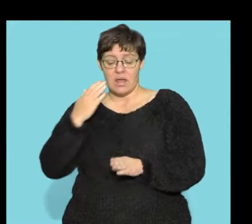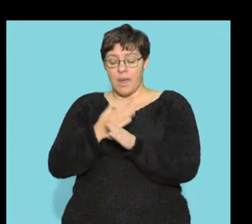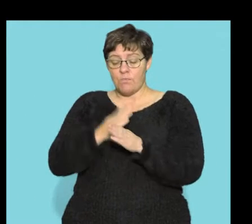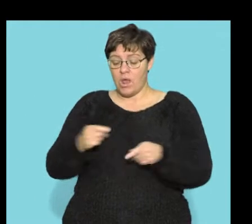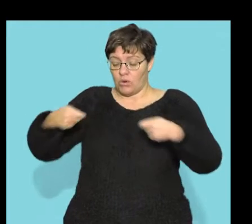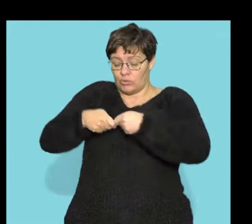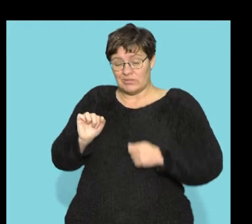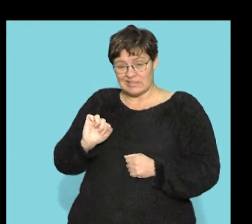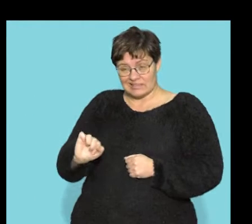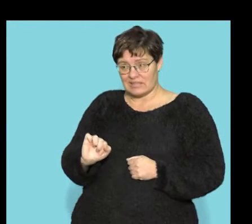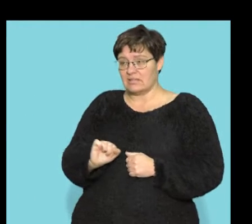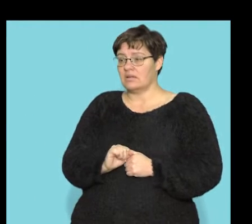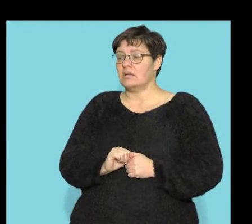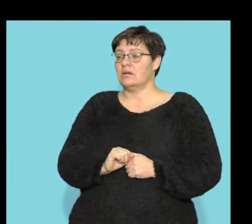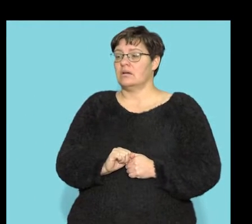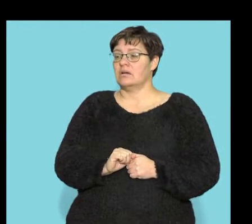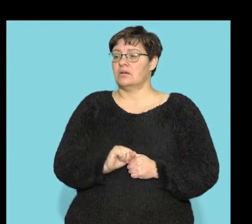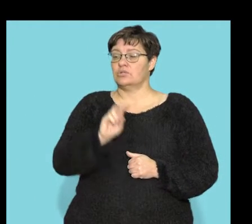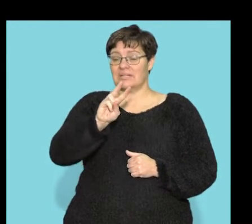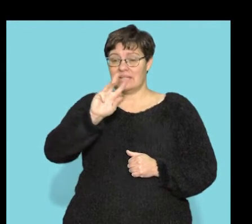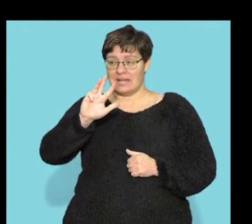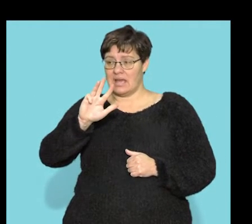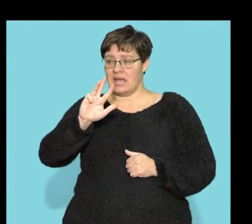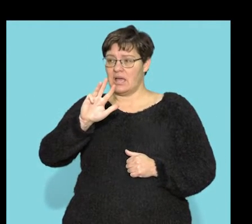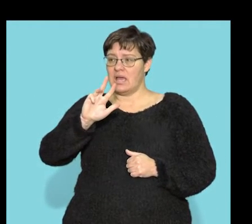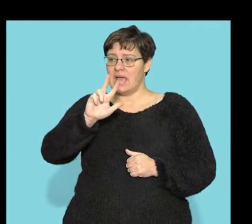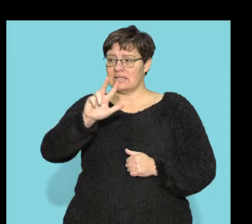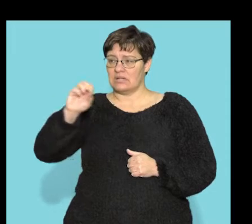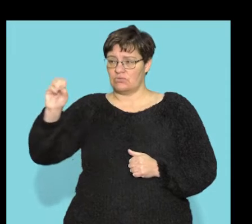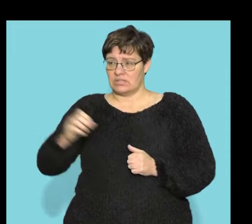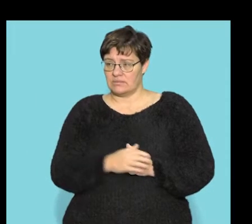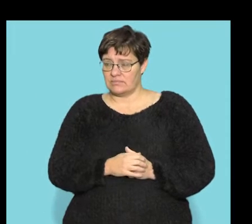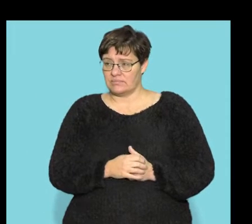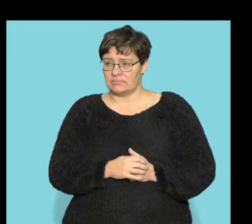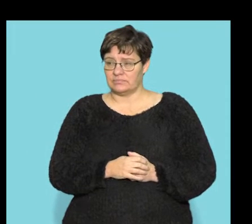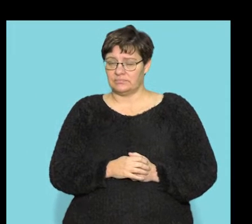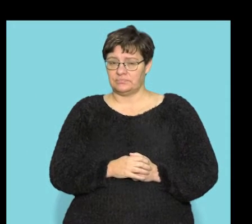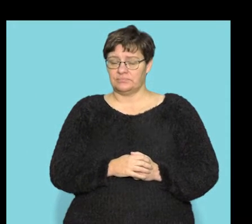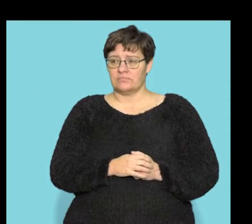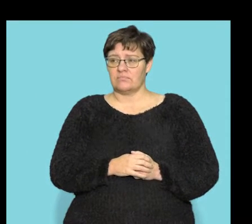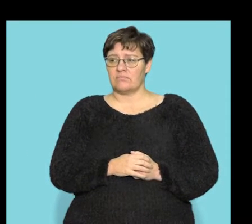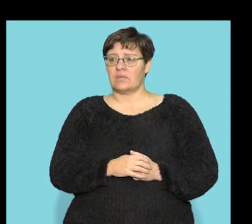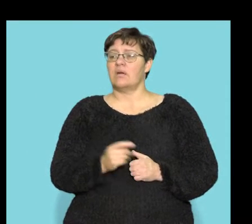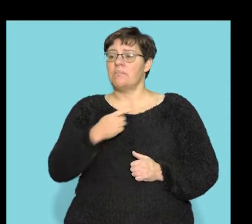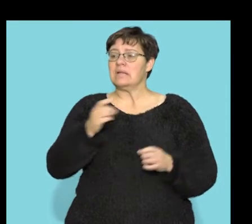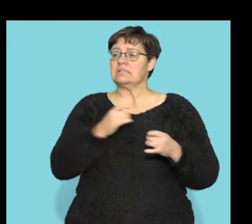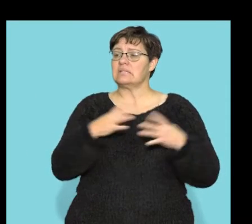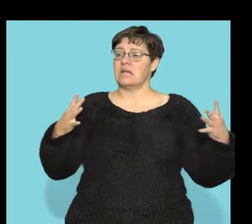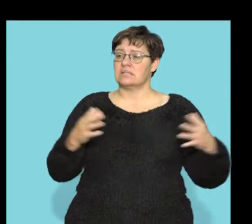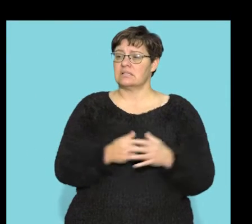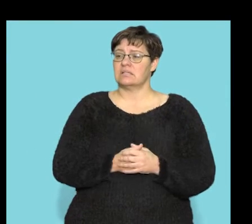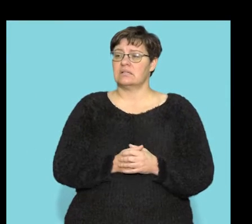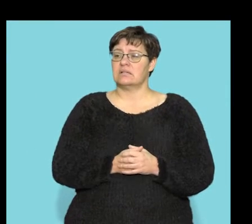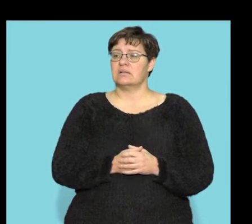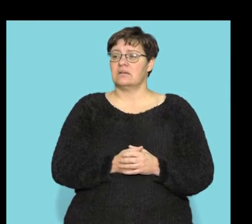was 19,800. Okay, so in terms of my income statement, I start off with